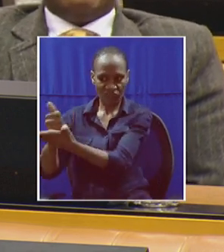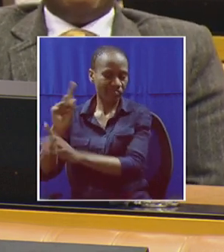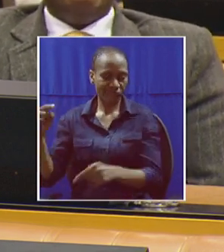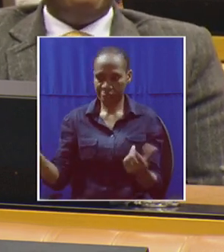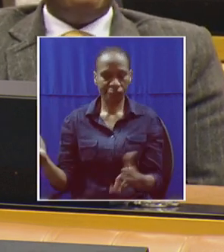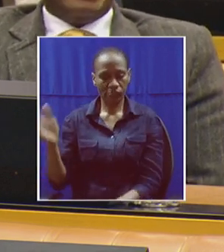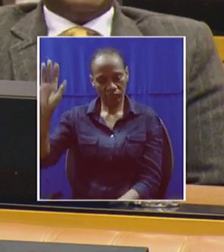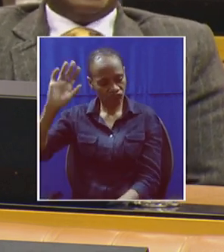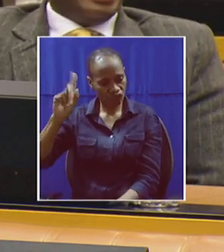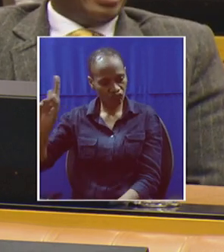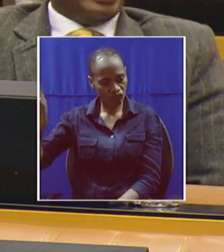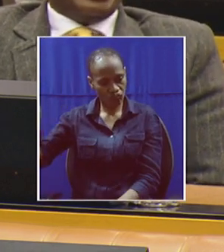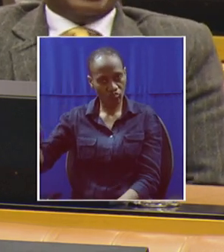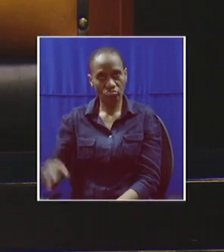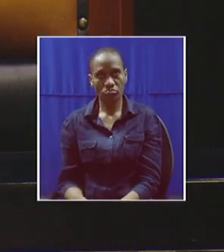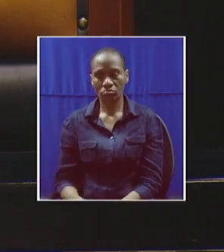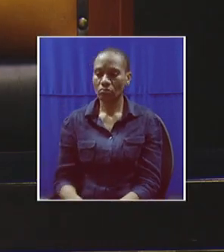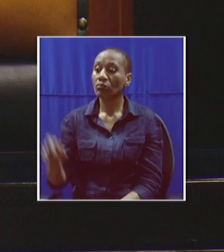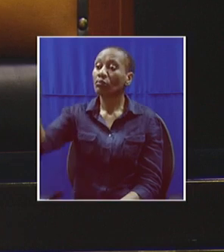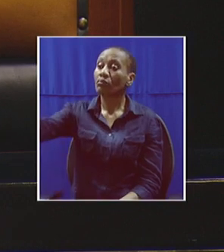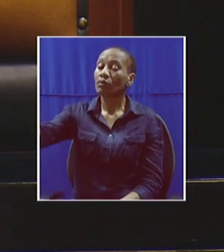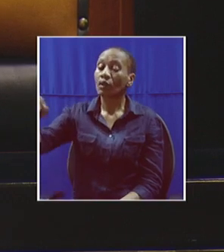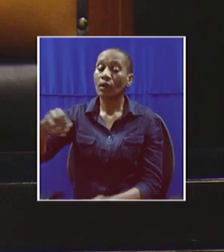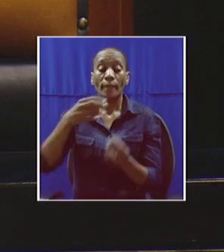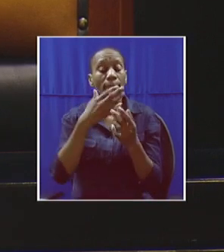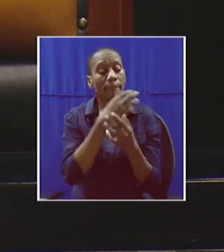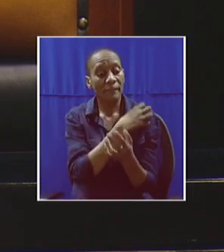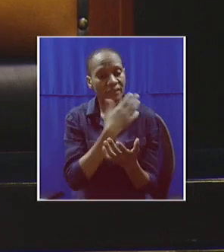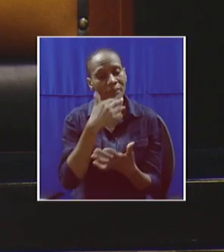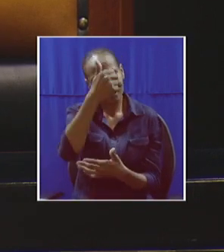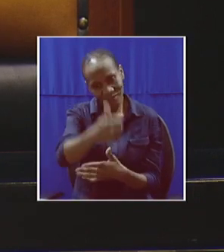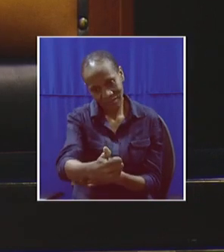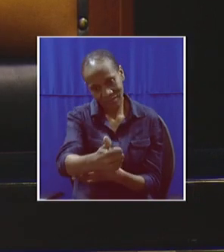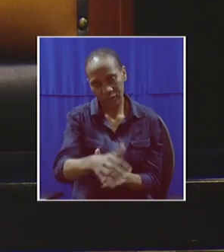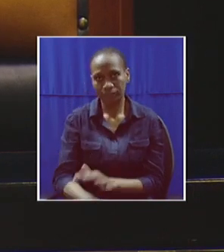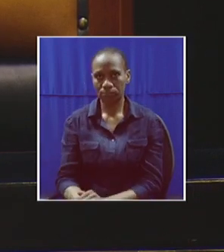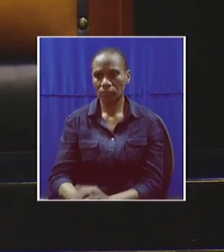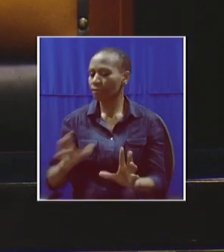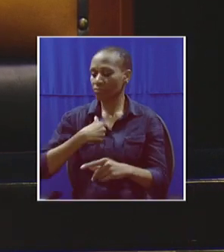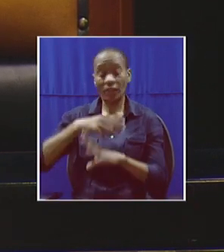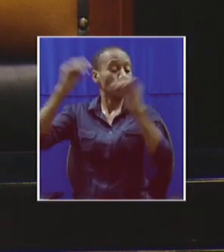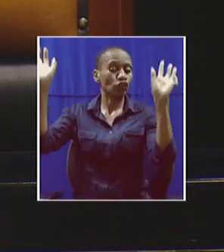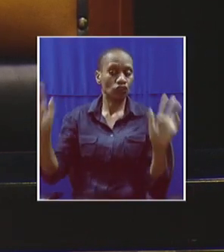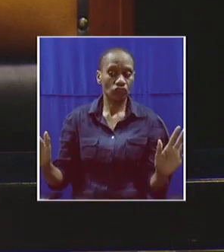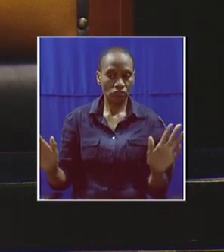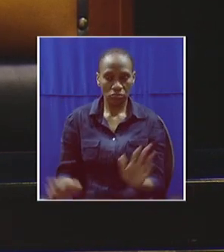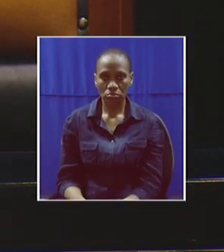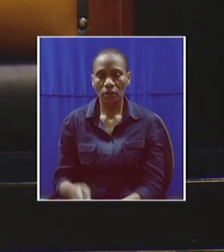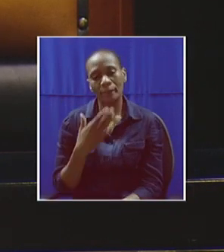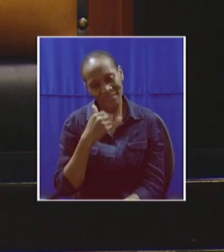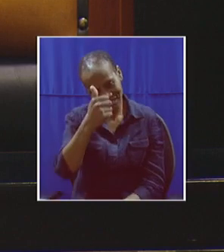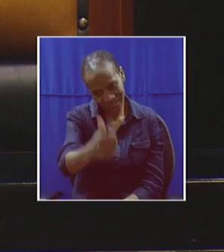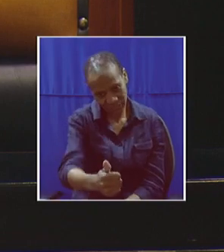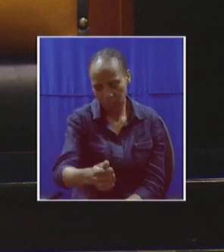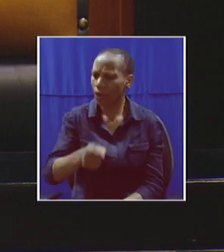point on a point of order why you Rising H Minister will you just take your seat please that's it take your seat please why you